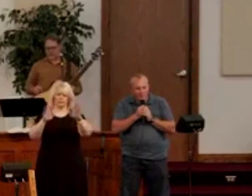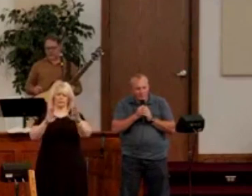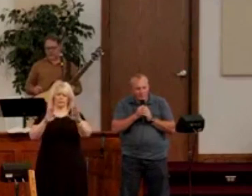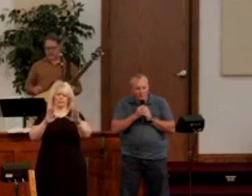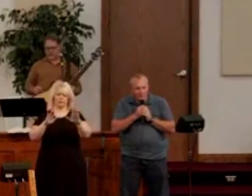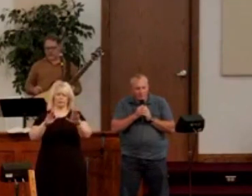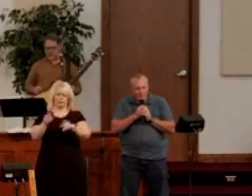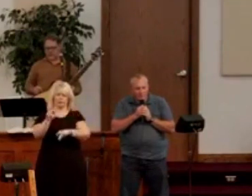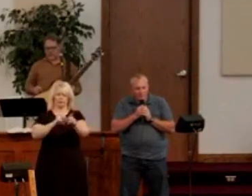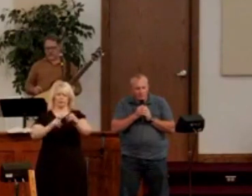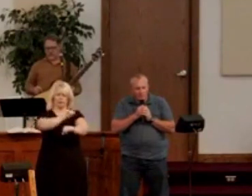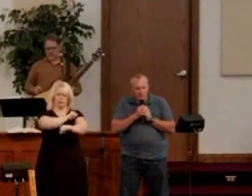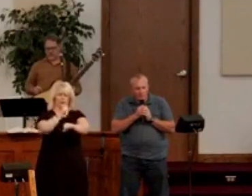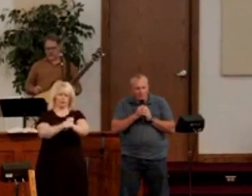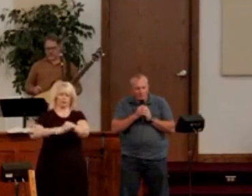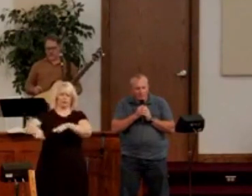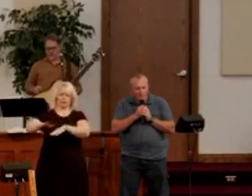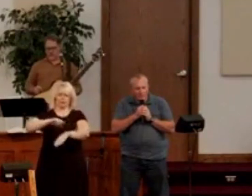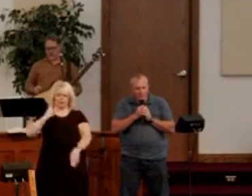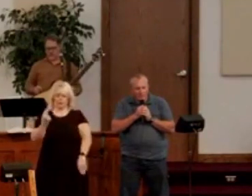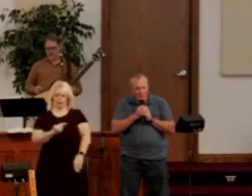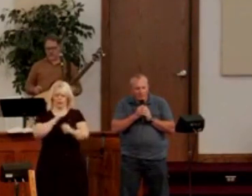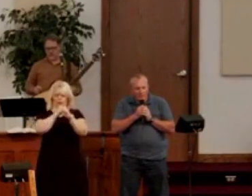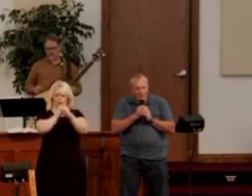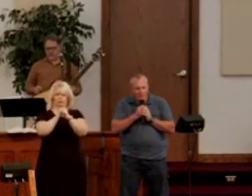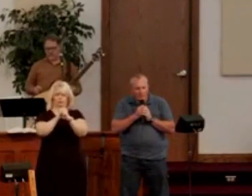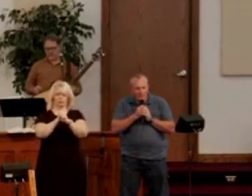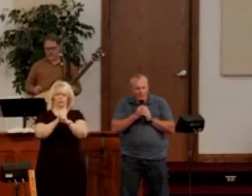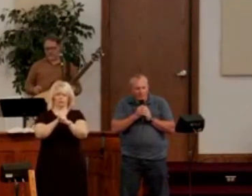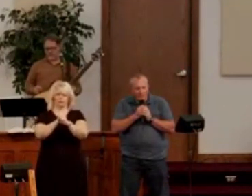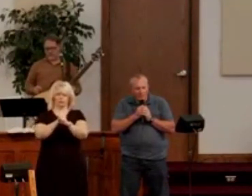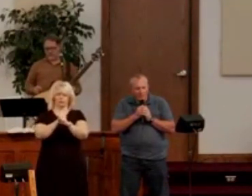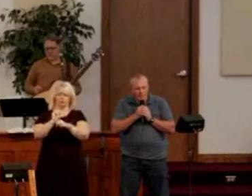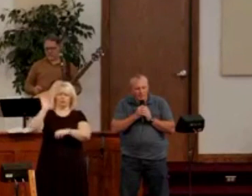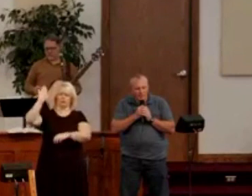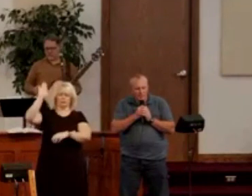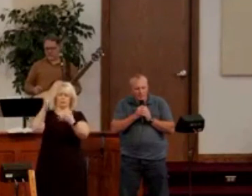us, Lord, and let us trust in your sovereignty, Lord,